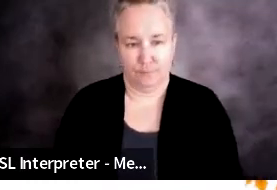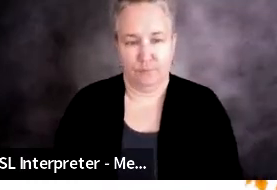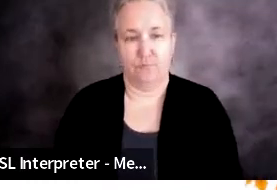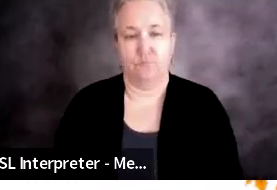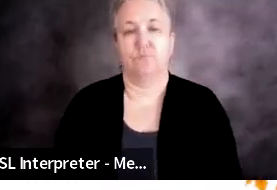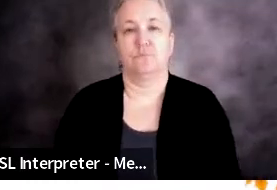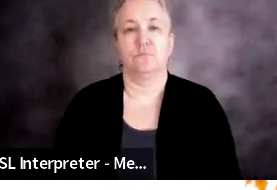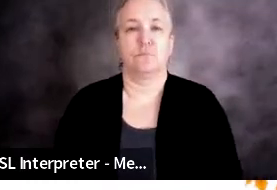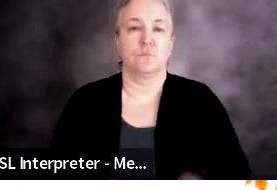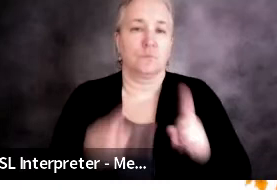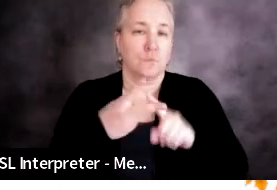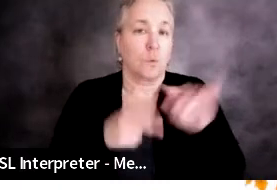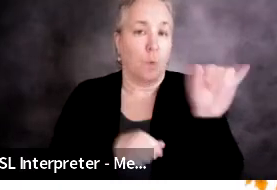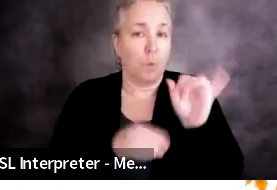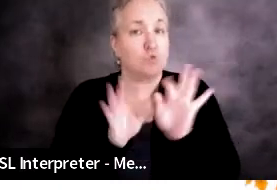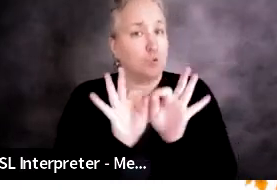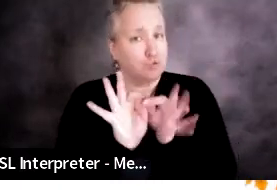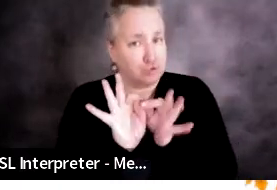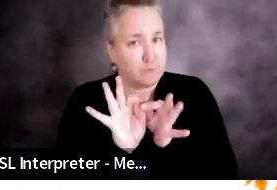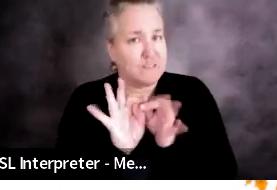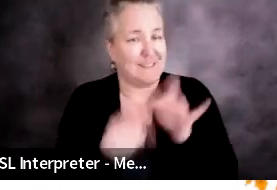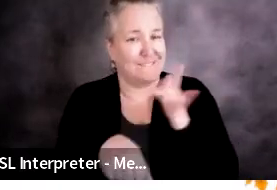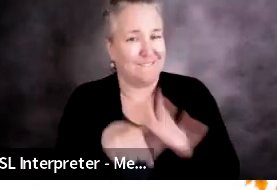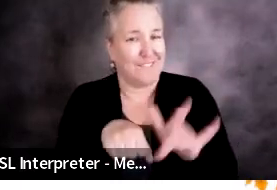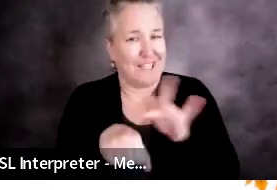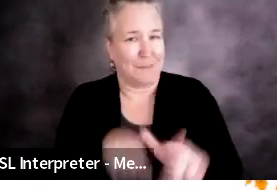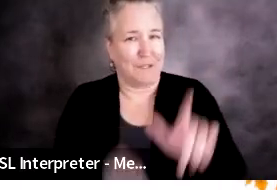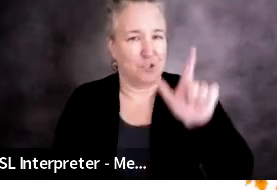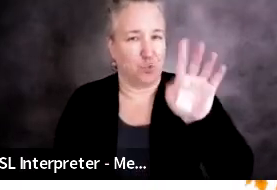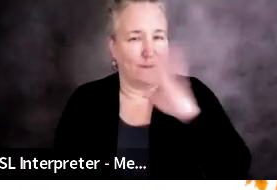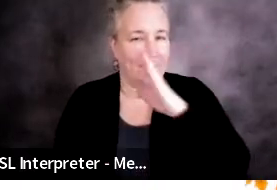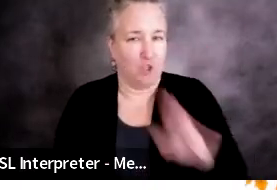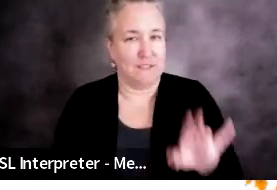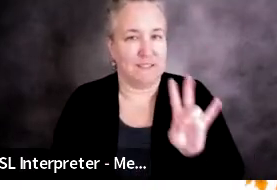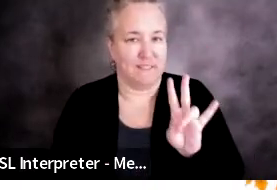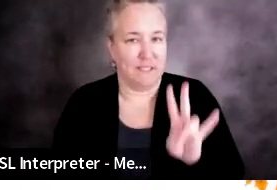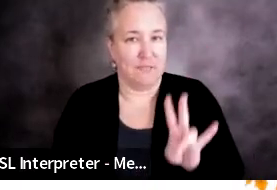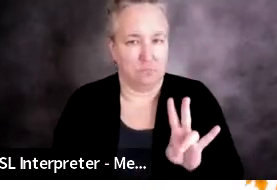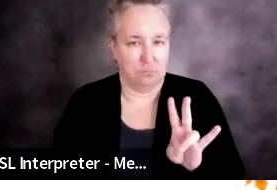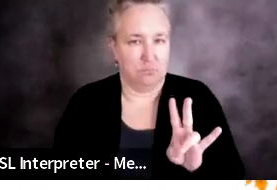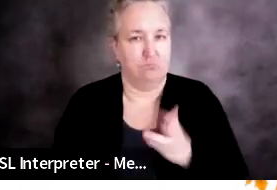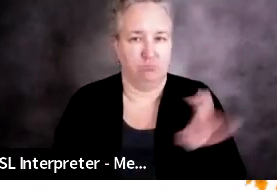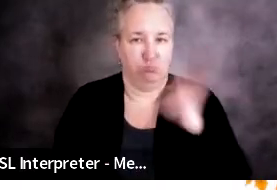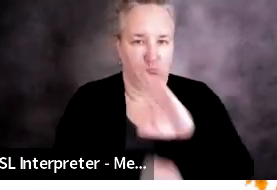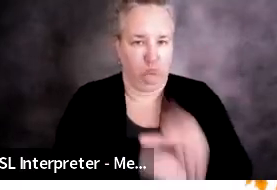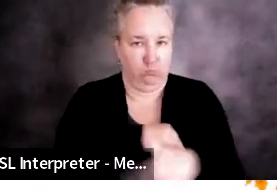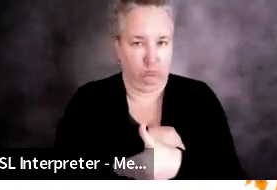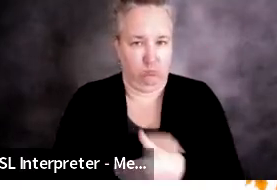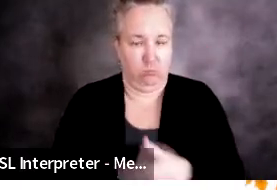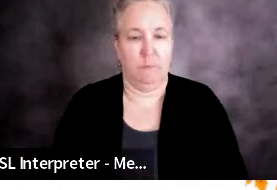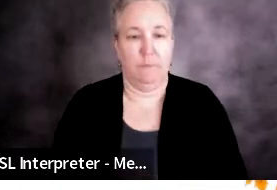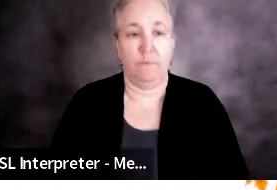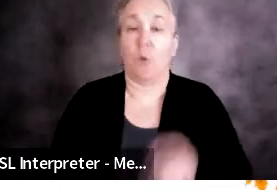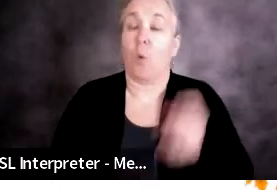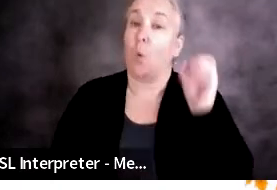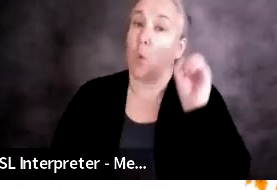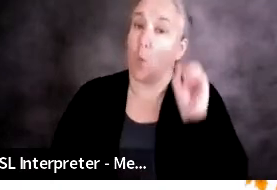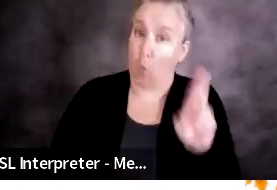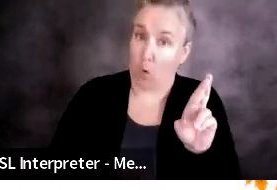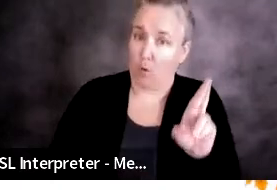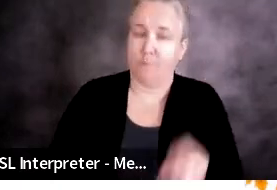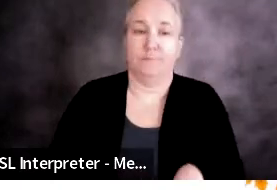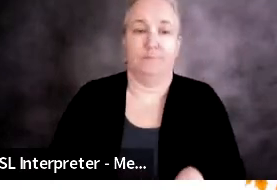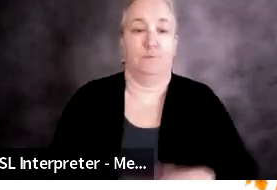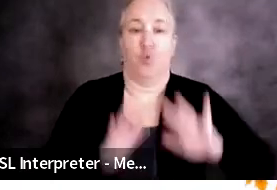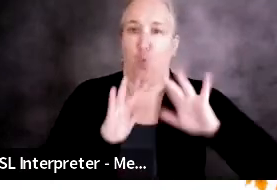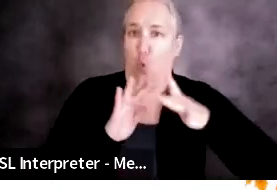Also, interpretation is available 24/7. Or feel free to go